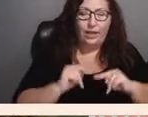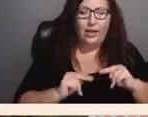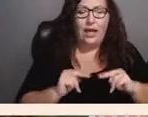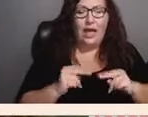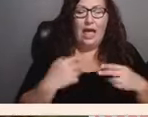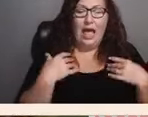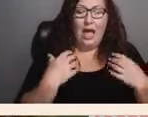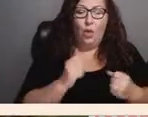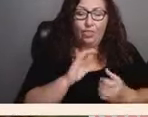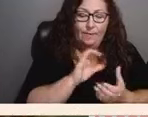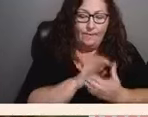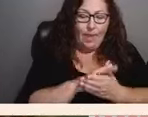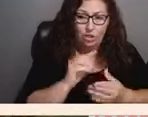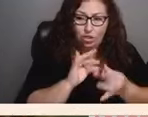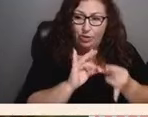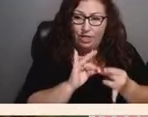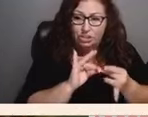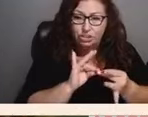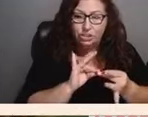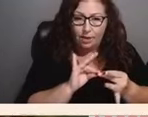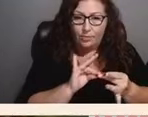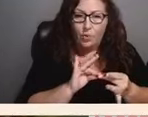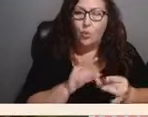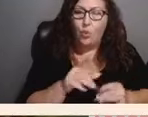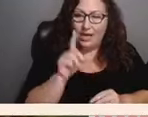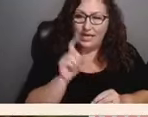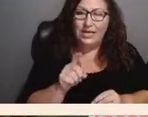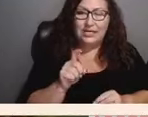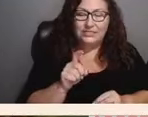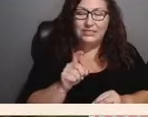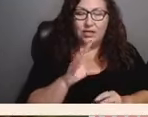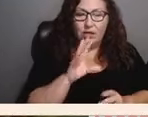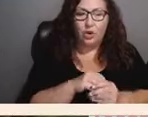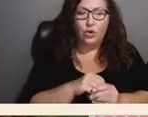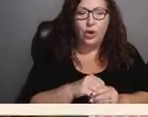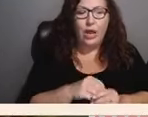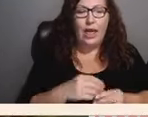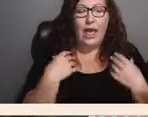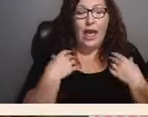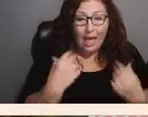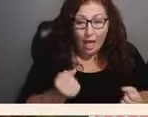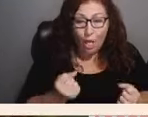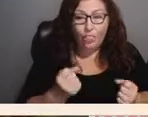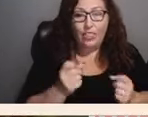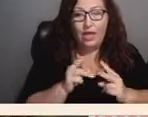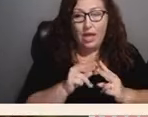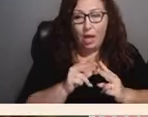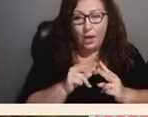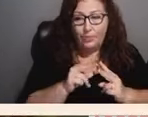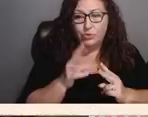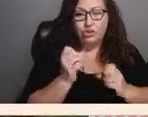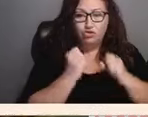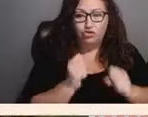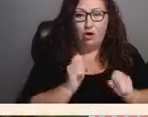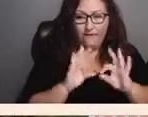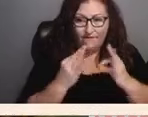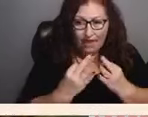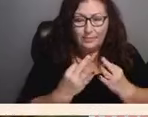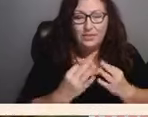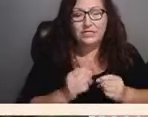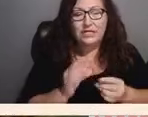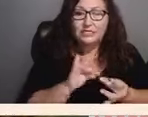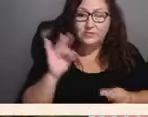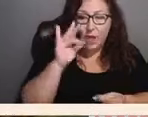and relationship, what needs to be comprised of healthy couples and strong families, spirit, mind, and